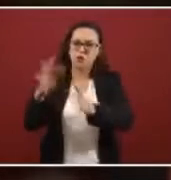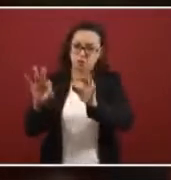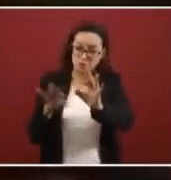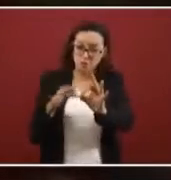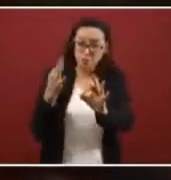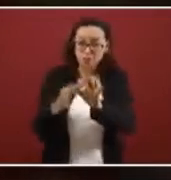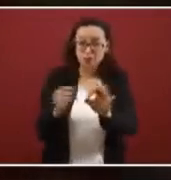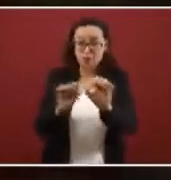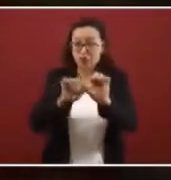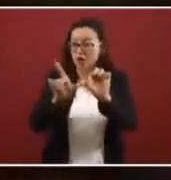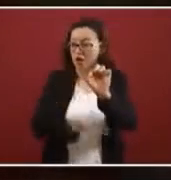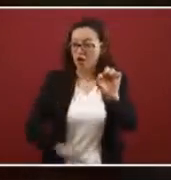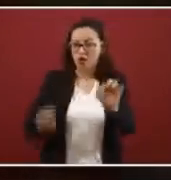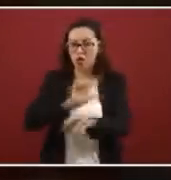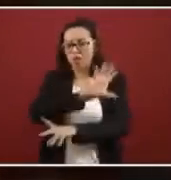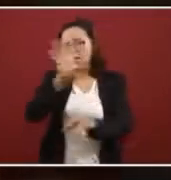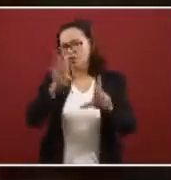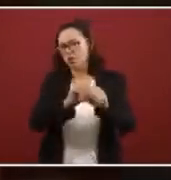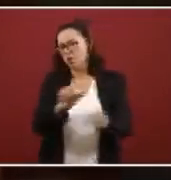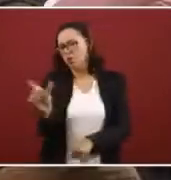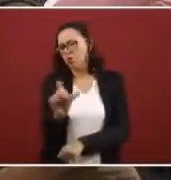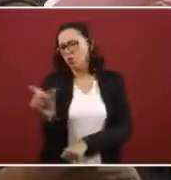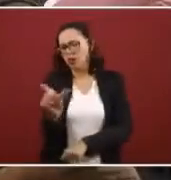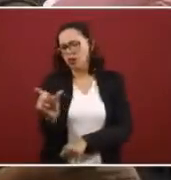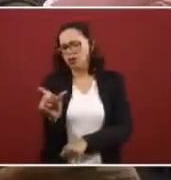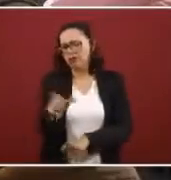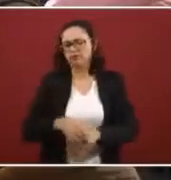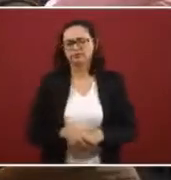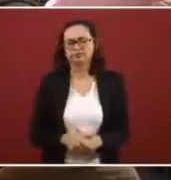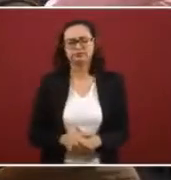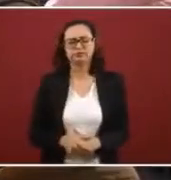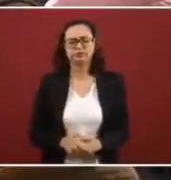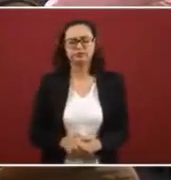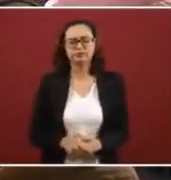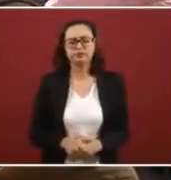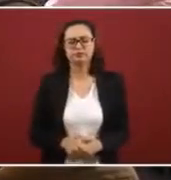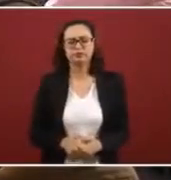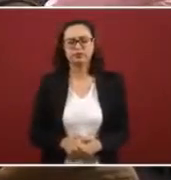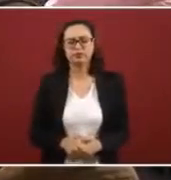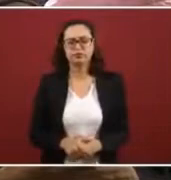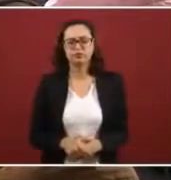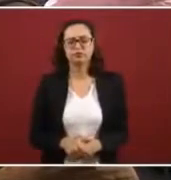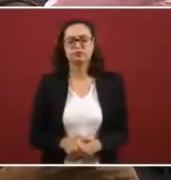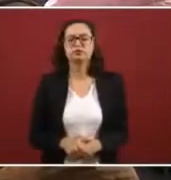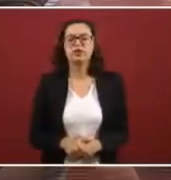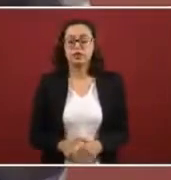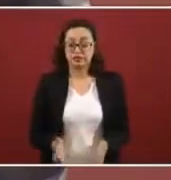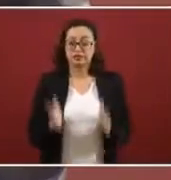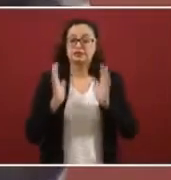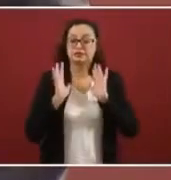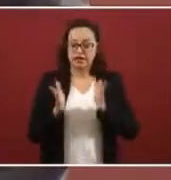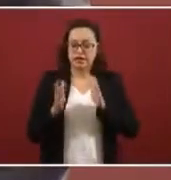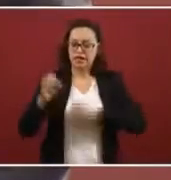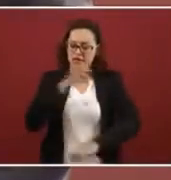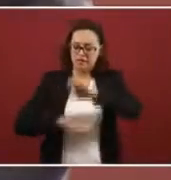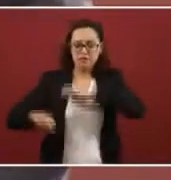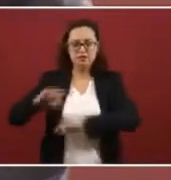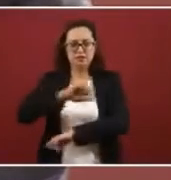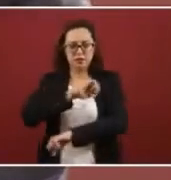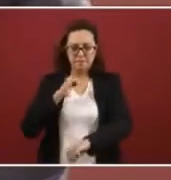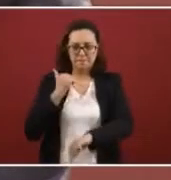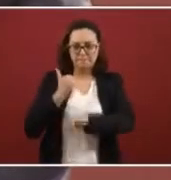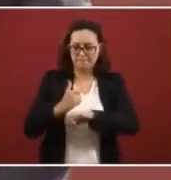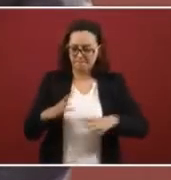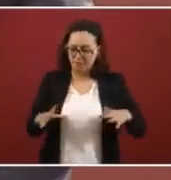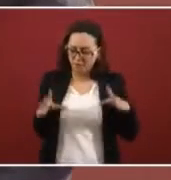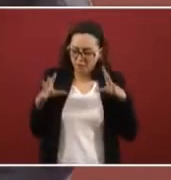do you project it that people can count with internet? The company is this